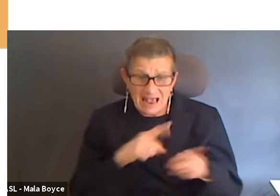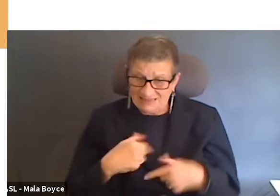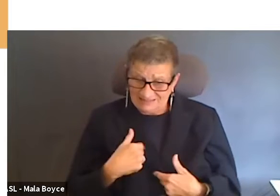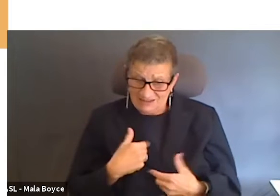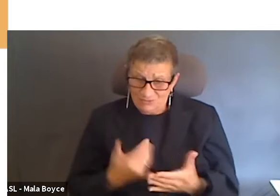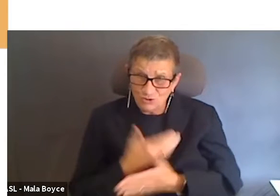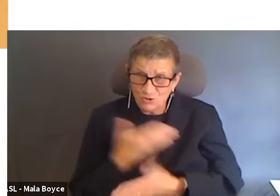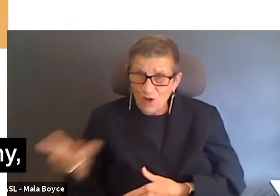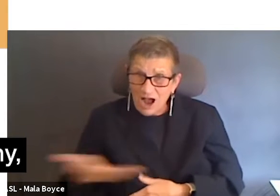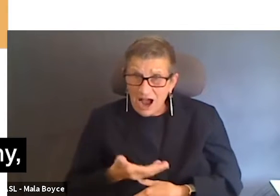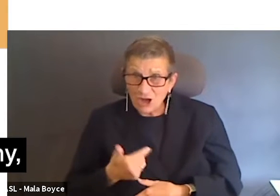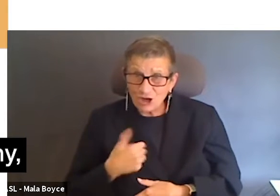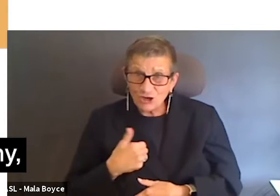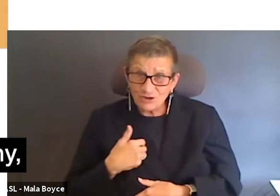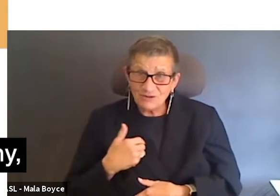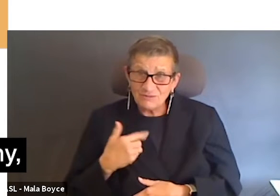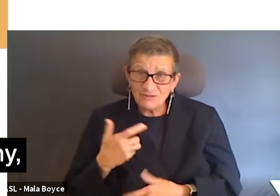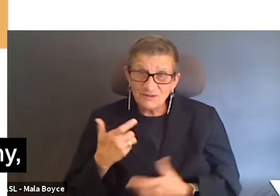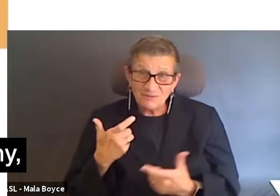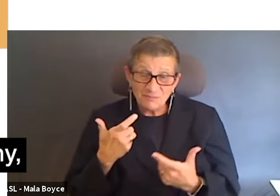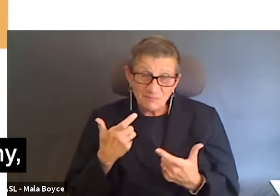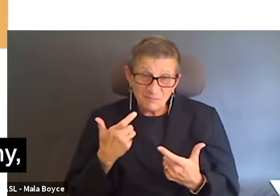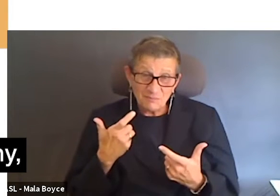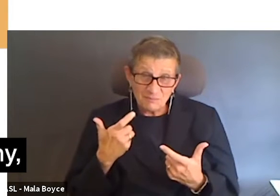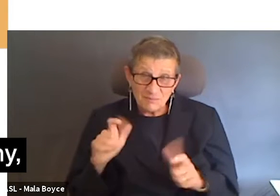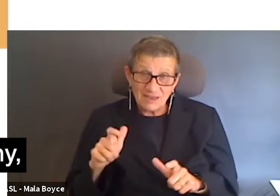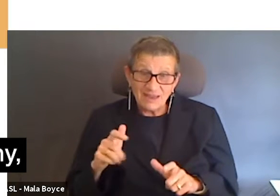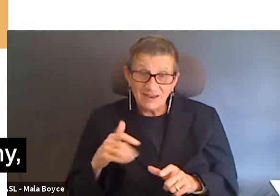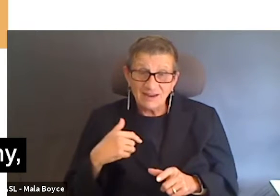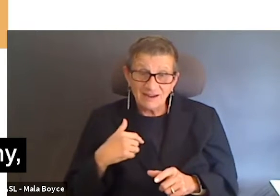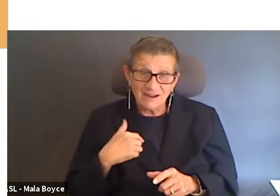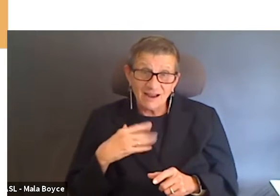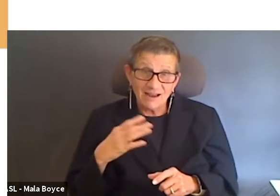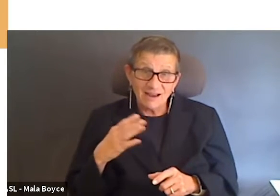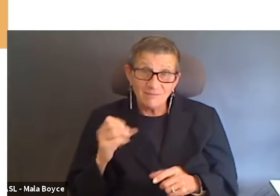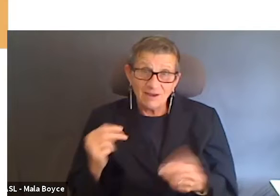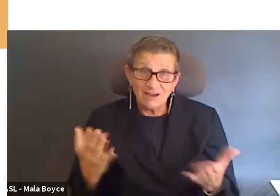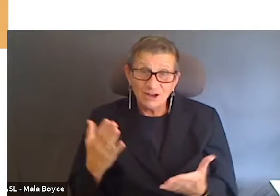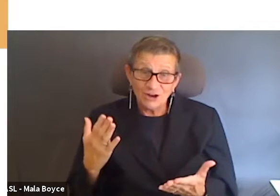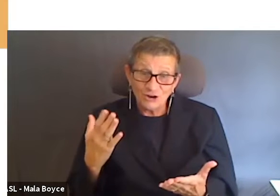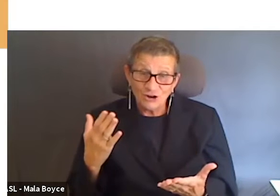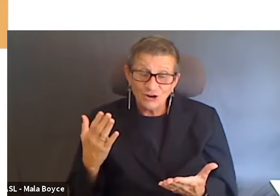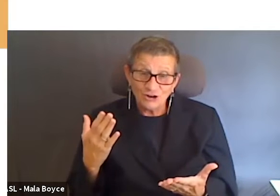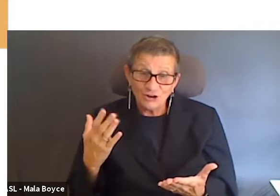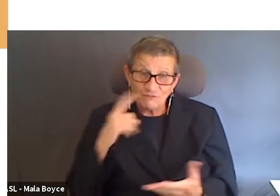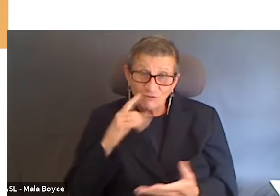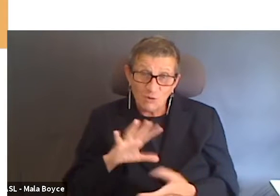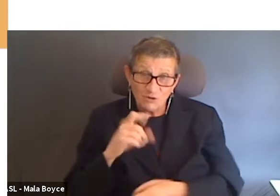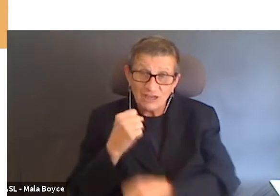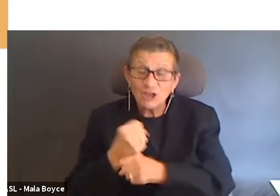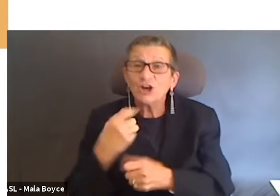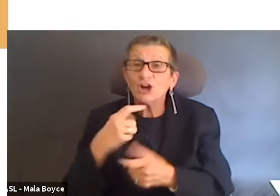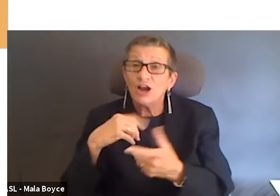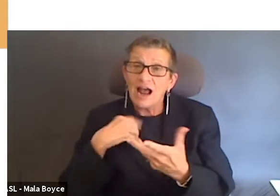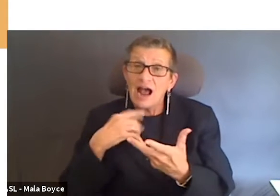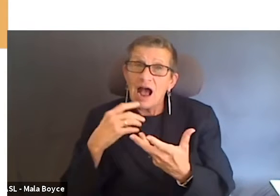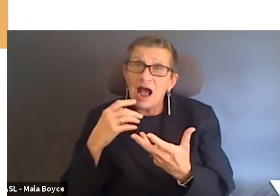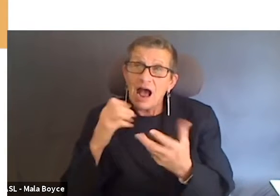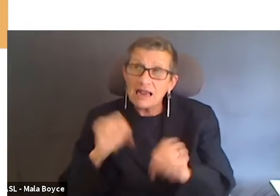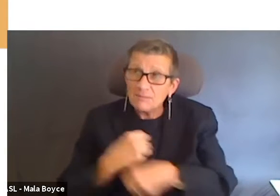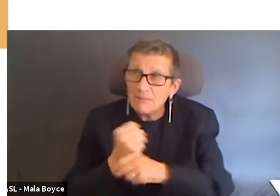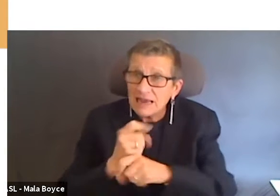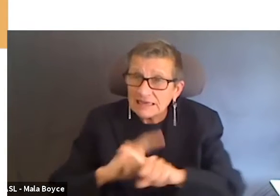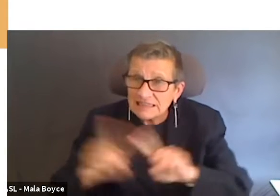hire, which is what they call you if you're within a year at the company, that I could make a difference and not only